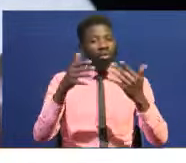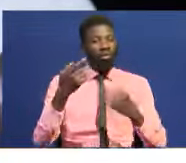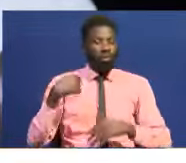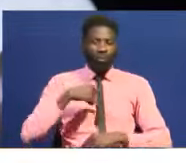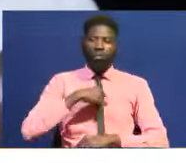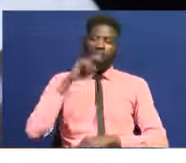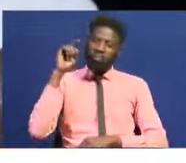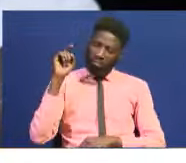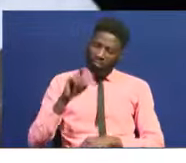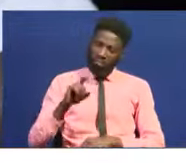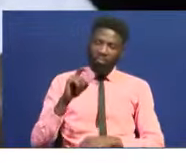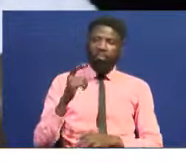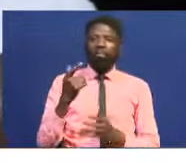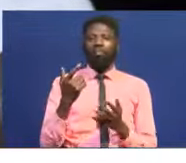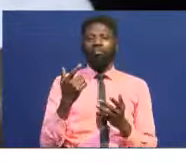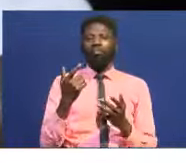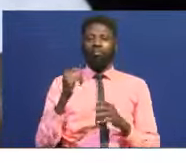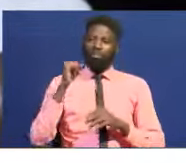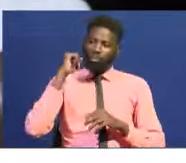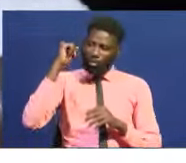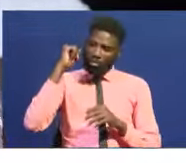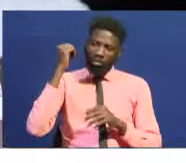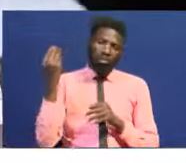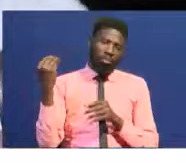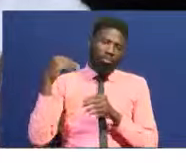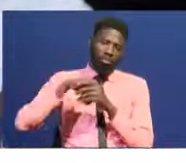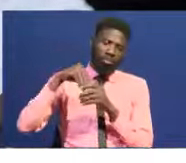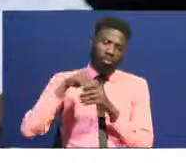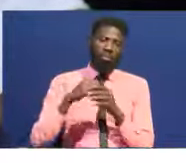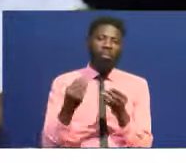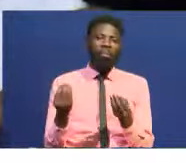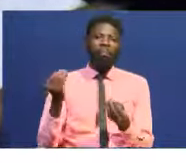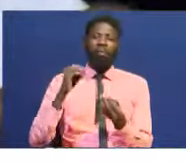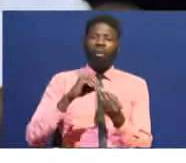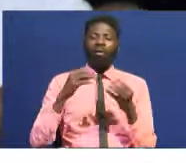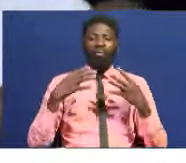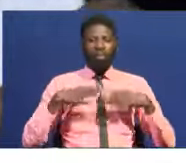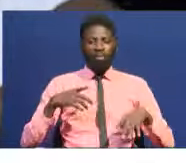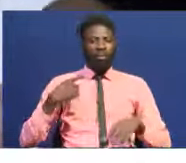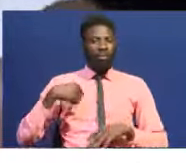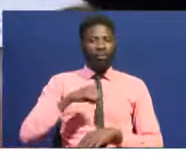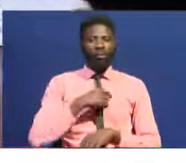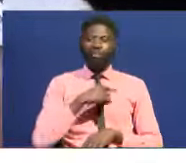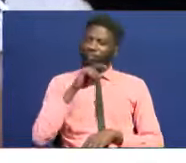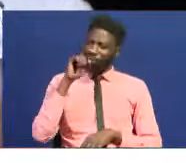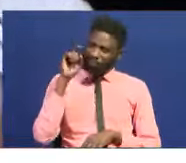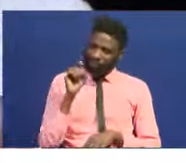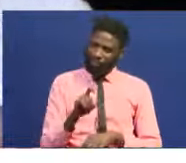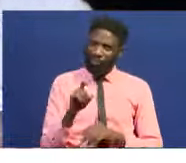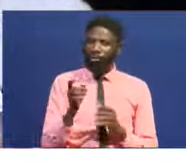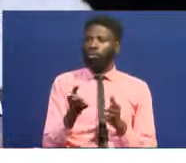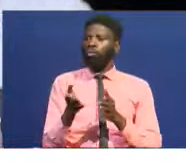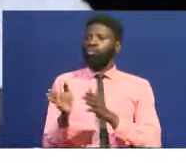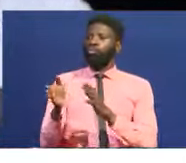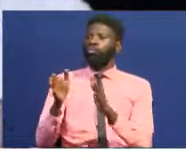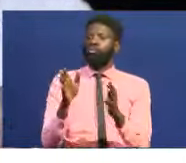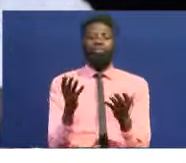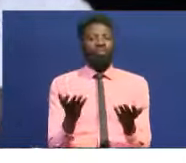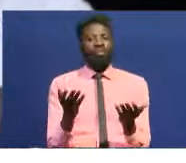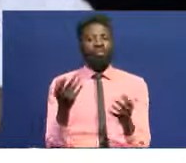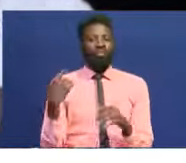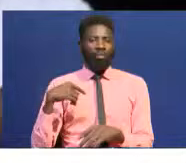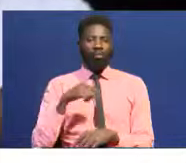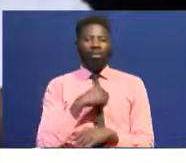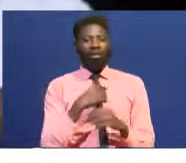It is important that we sacrifice some space for us to have